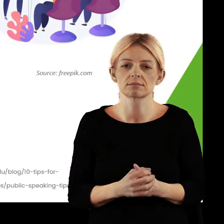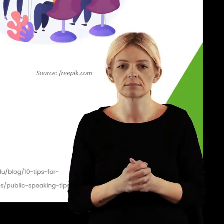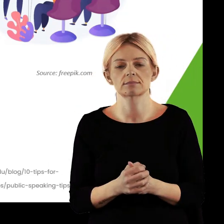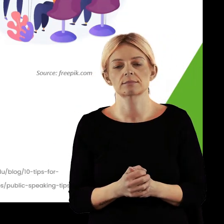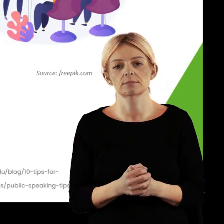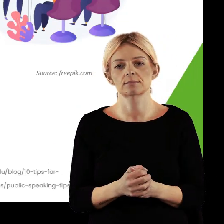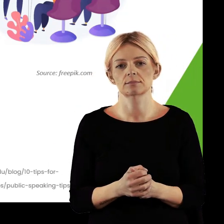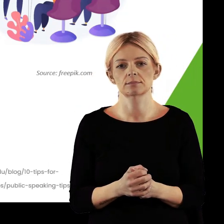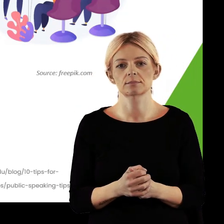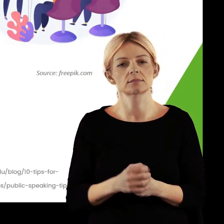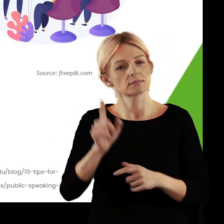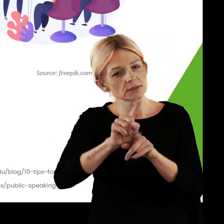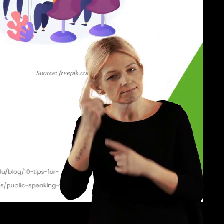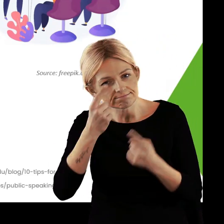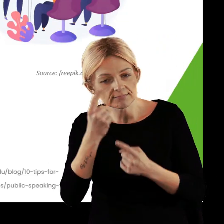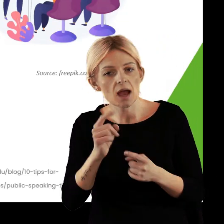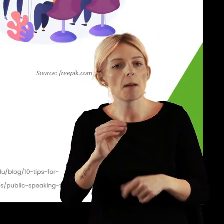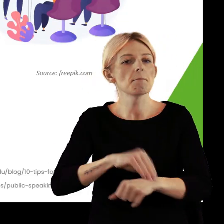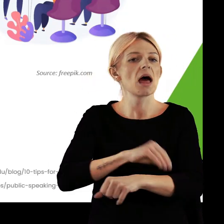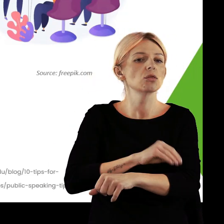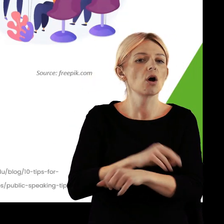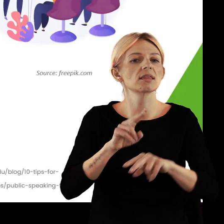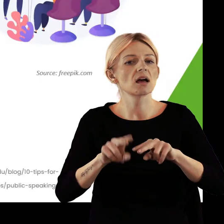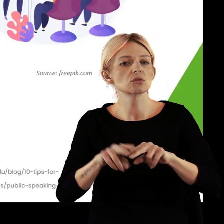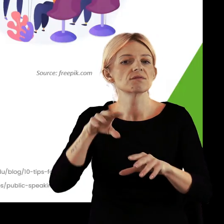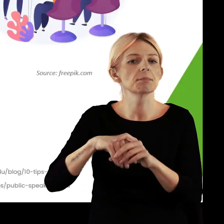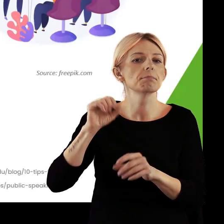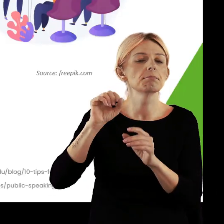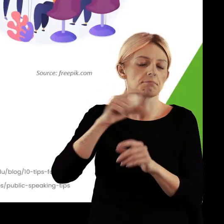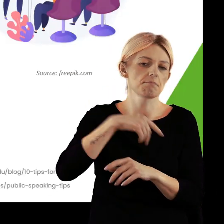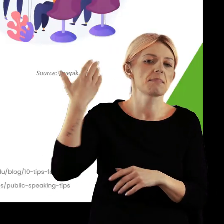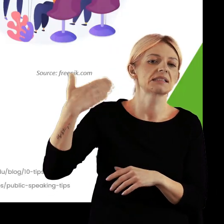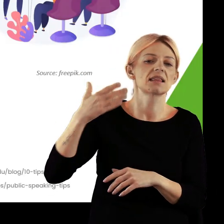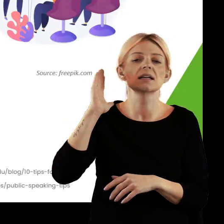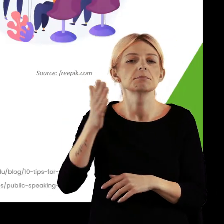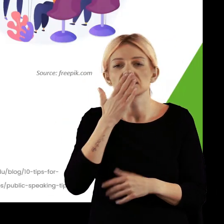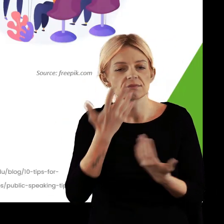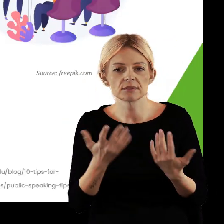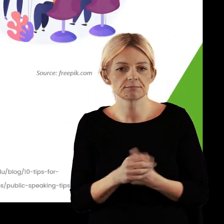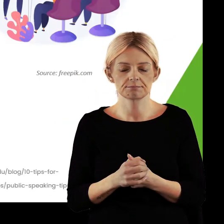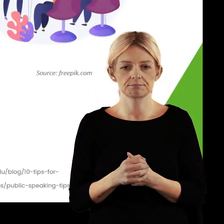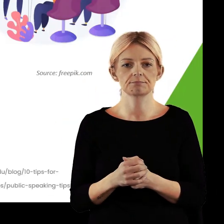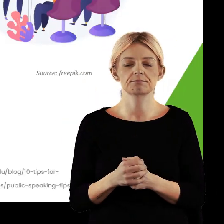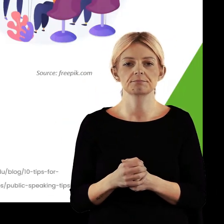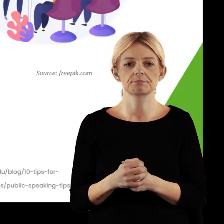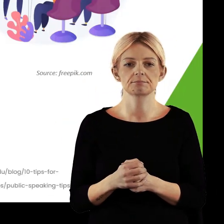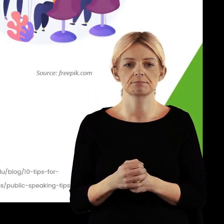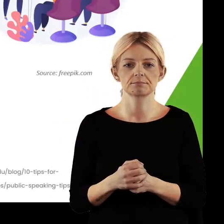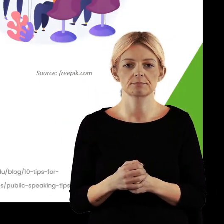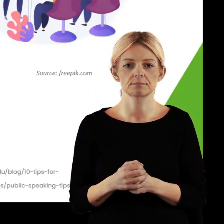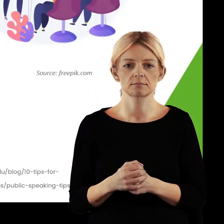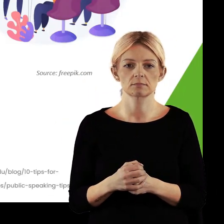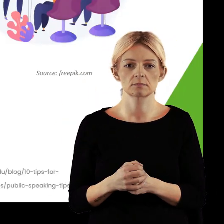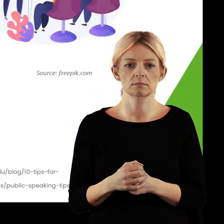will we prepare a multimedia presentation? Let's also consider the issue of time. How much time do we have